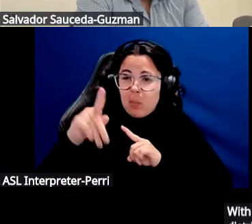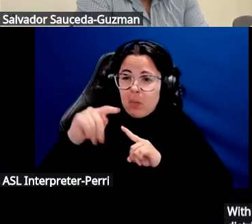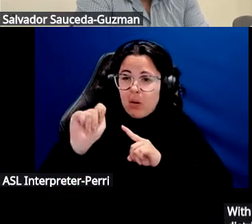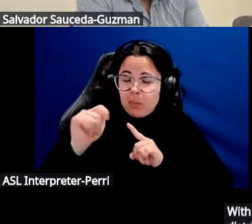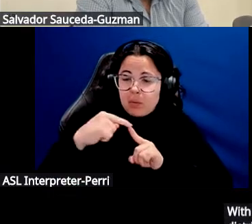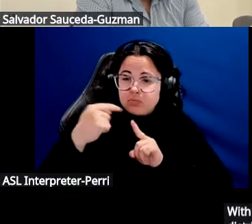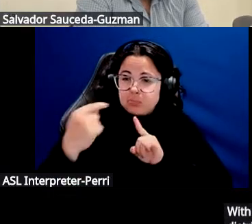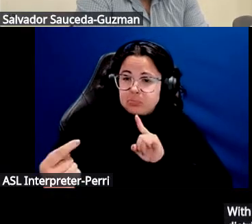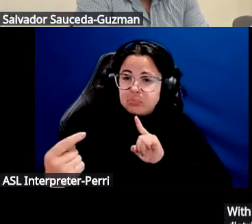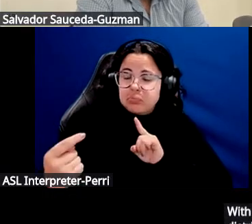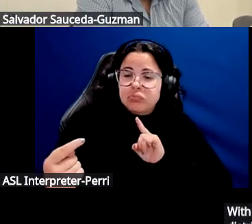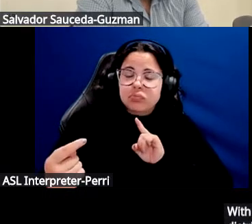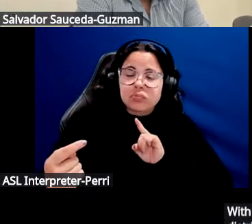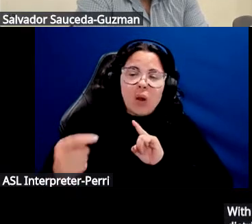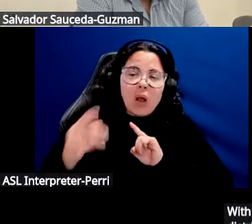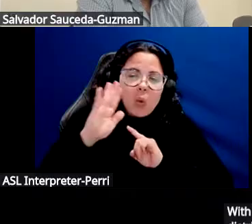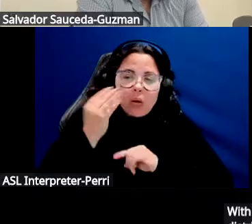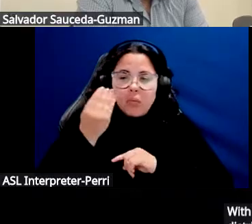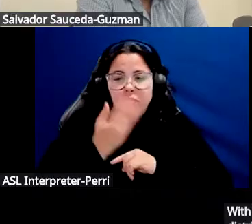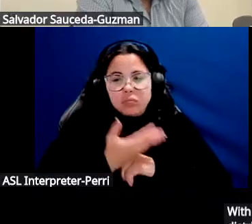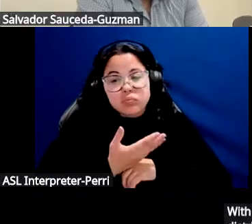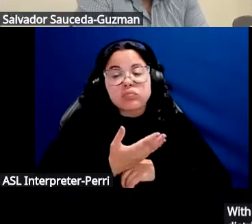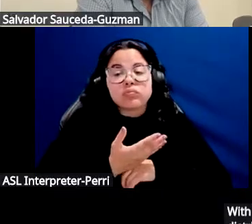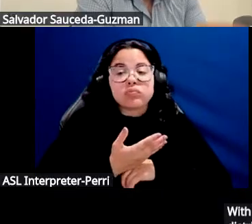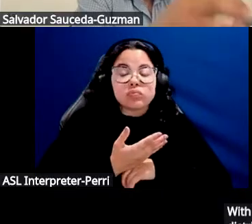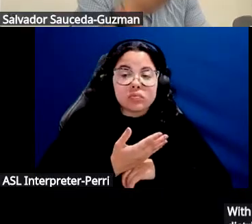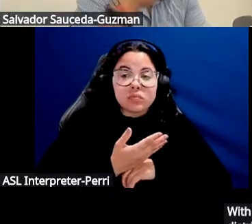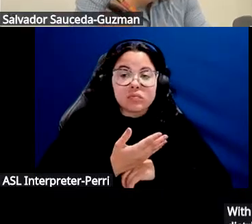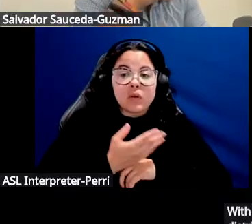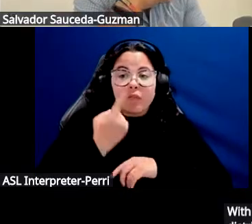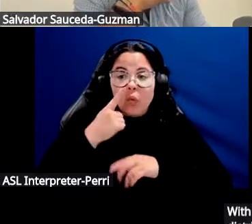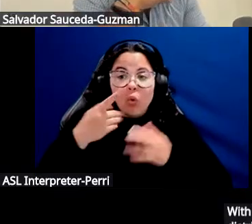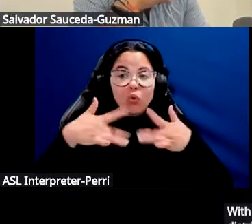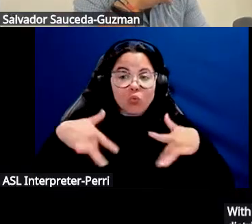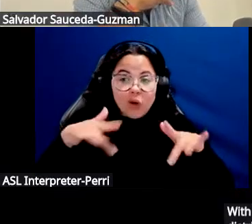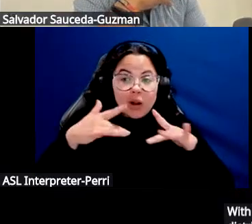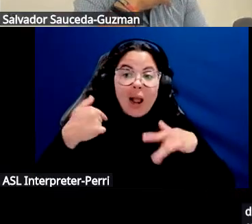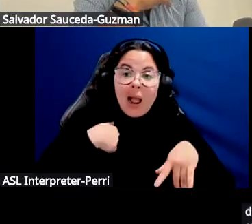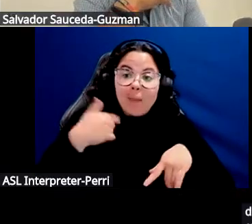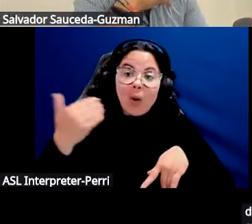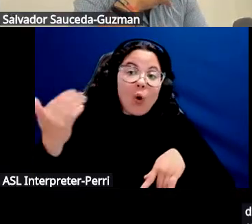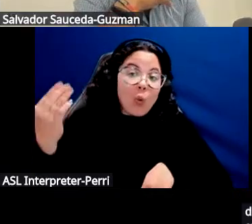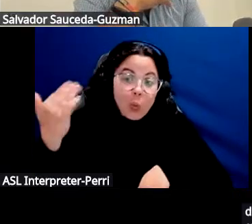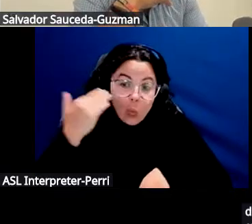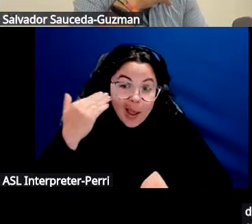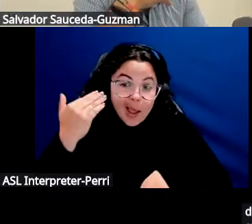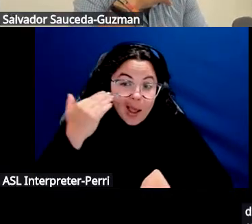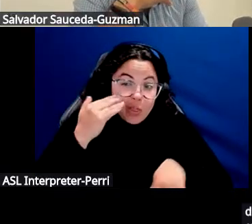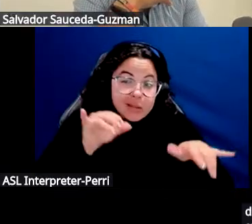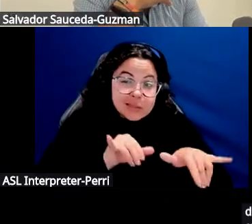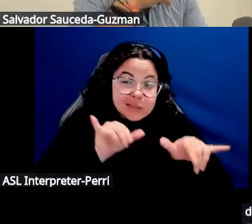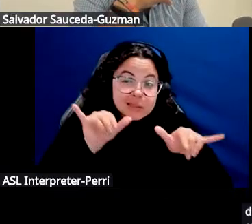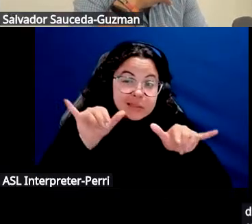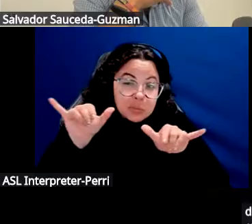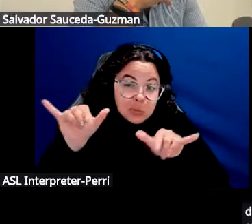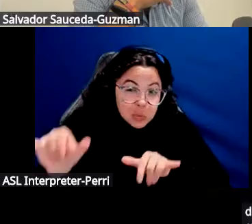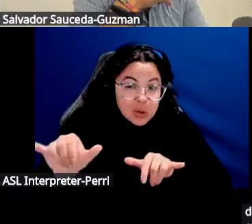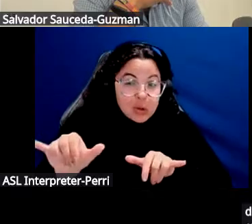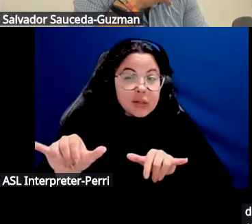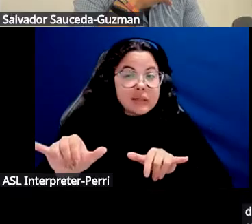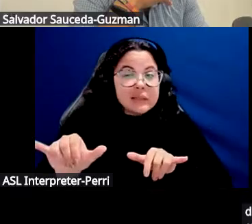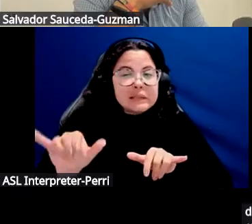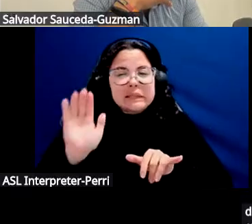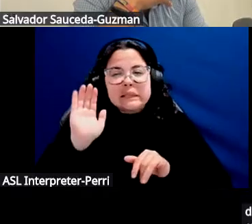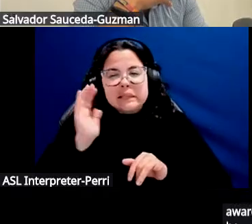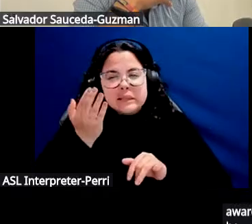And so I would just want to state for the public record that I'm aware that there are similarities between these cases and that there seems to